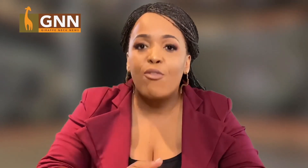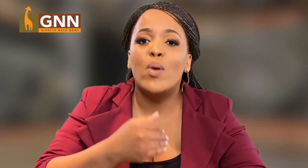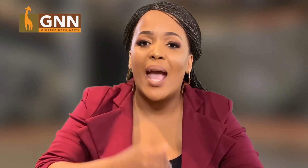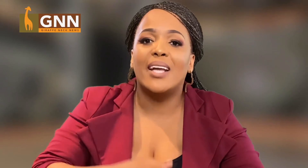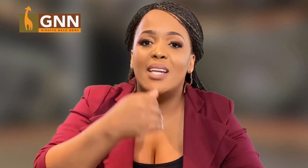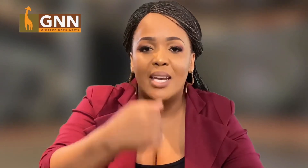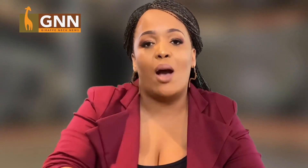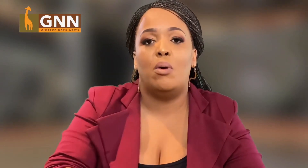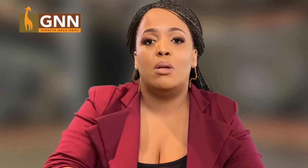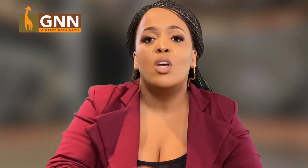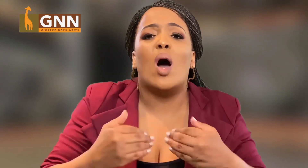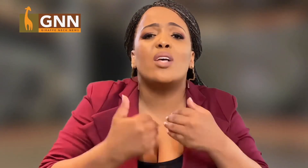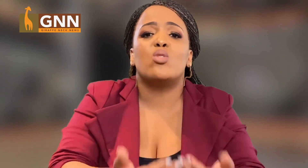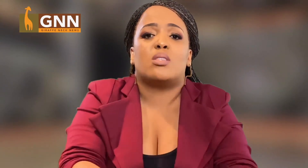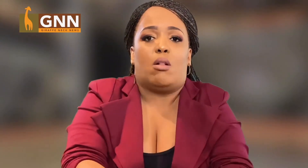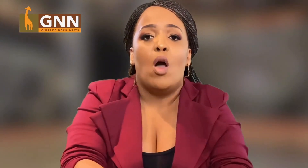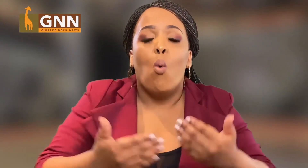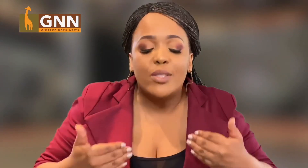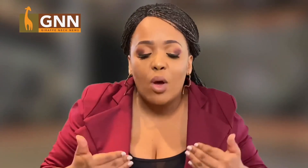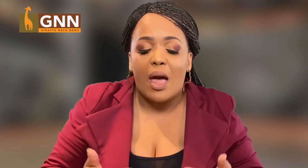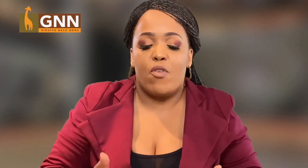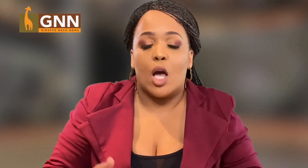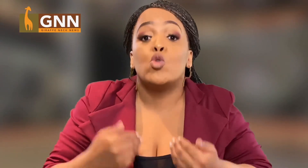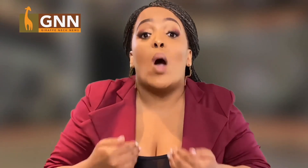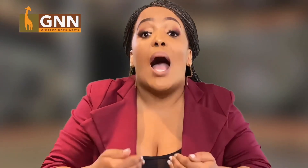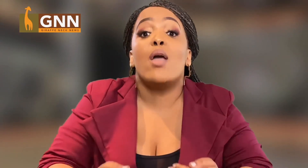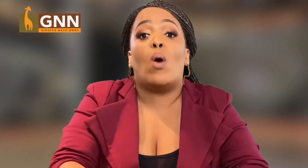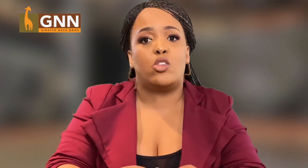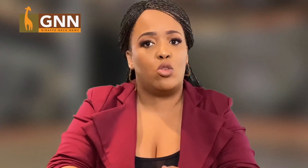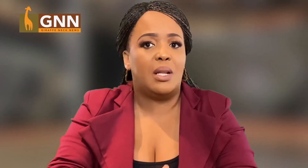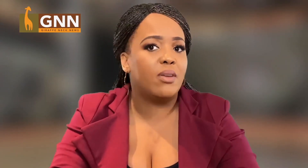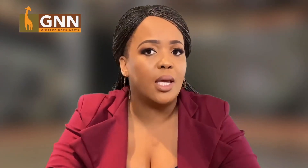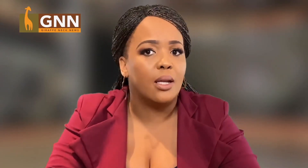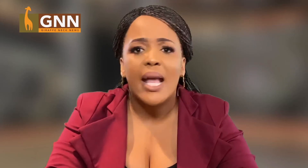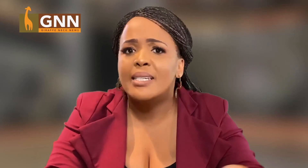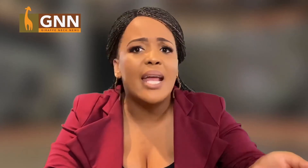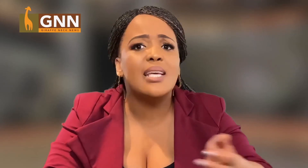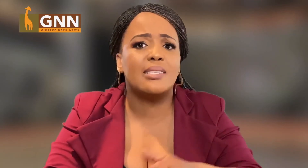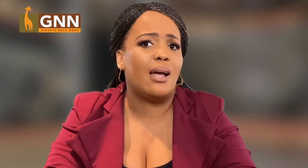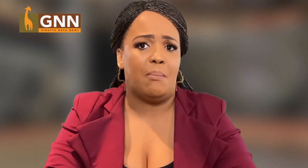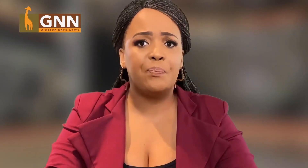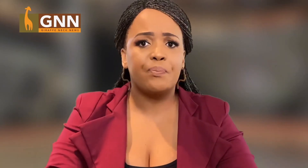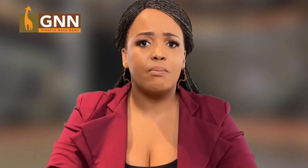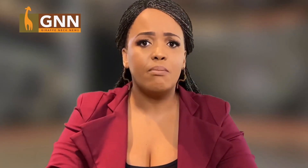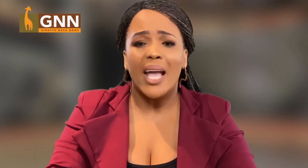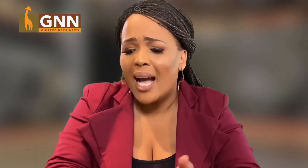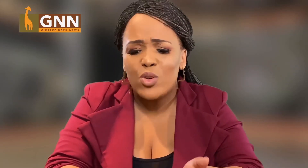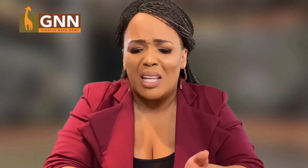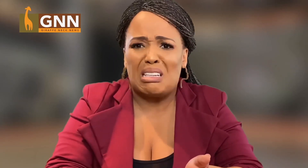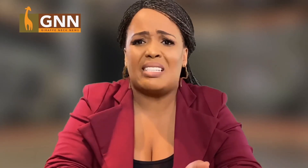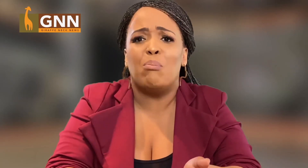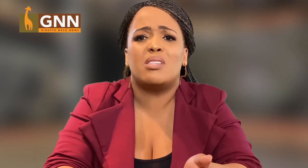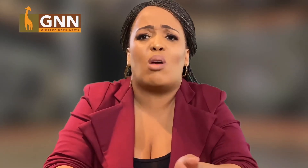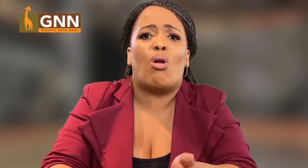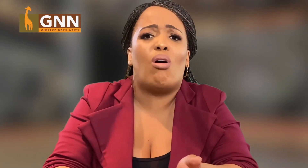only if we act now. So ask yourself, what South Africa do I want to be living in 10 years' time? A country